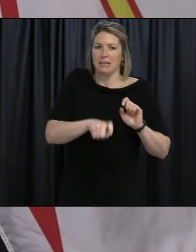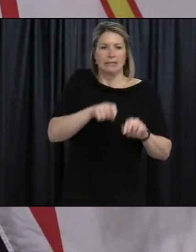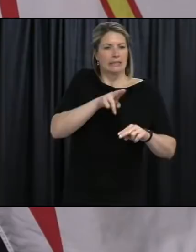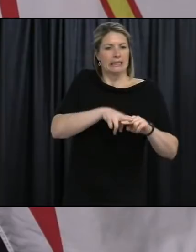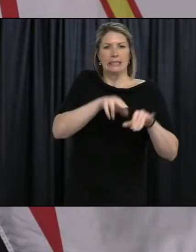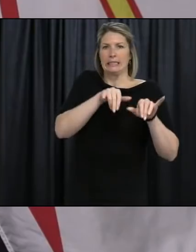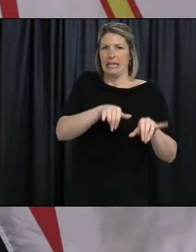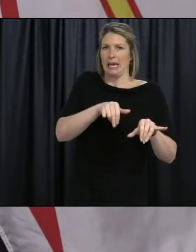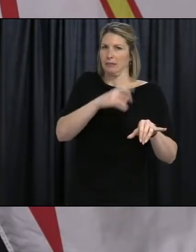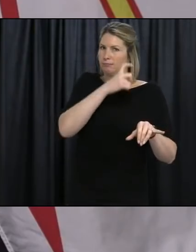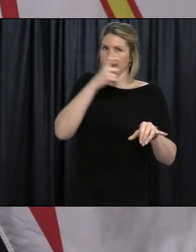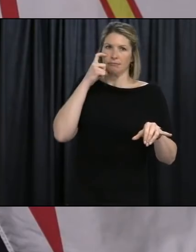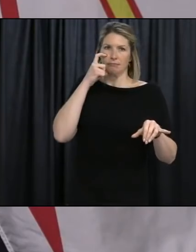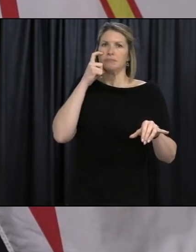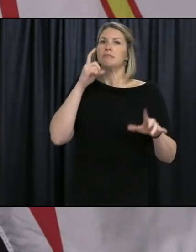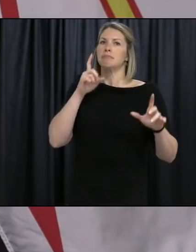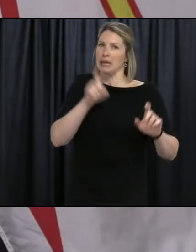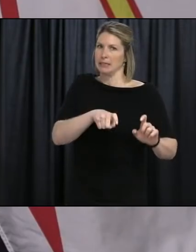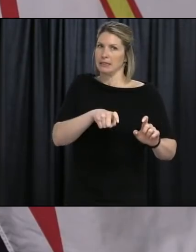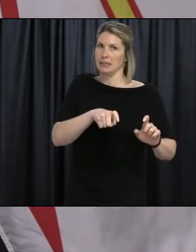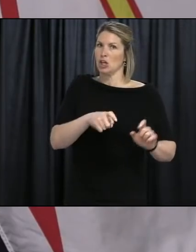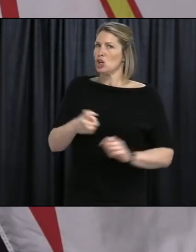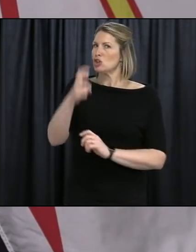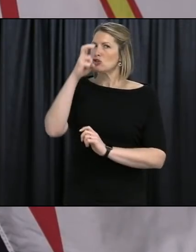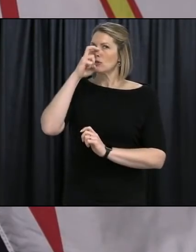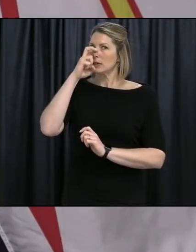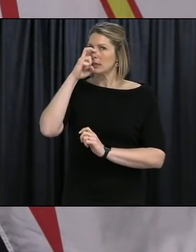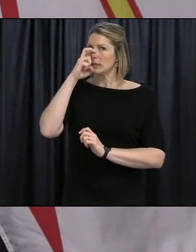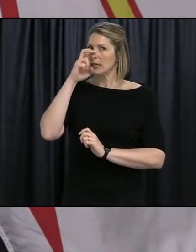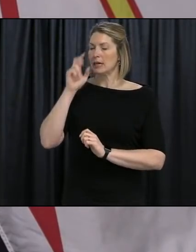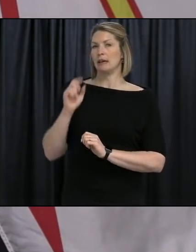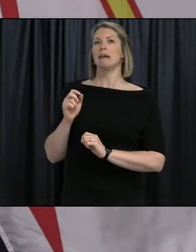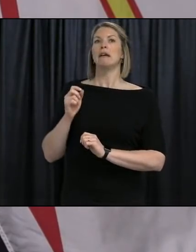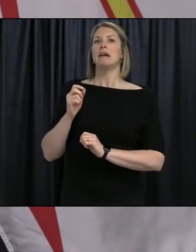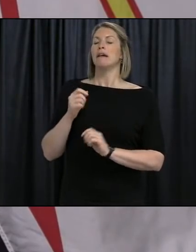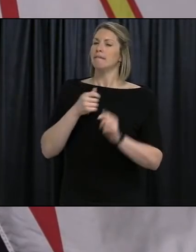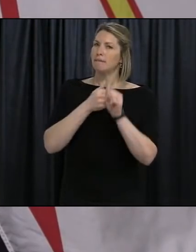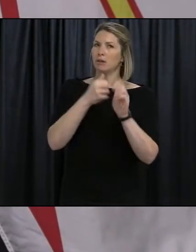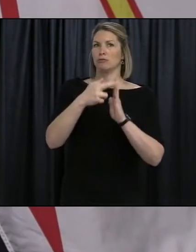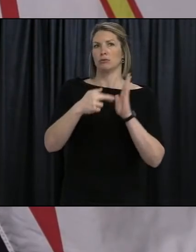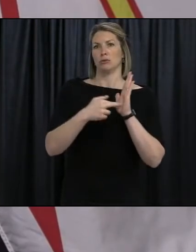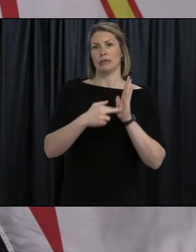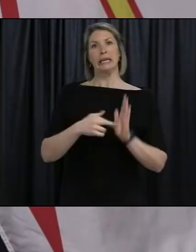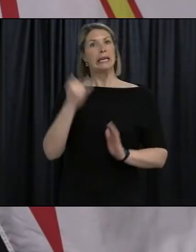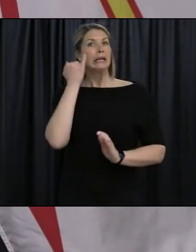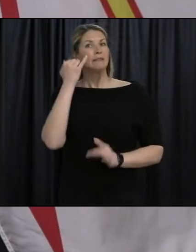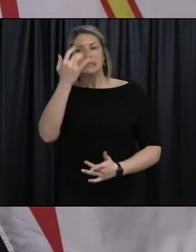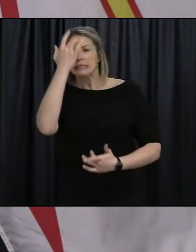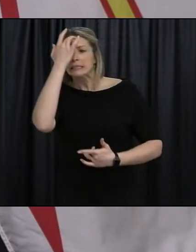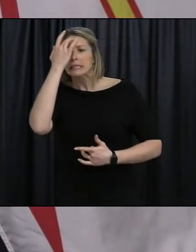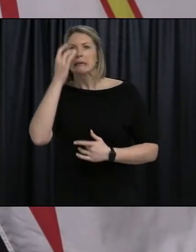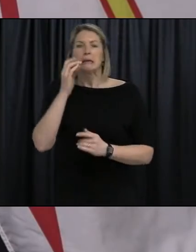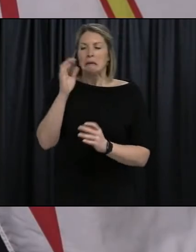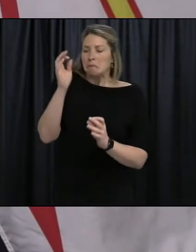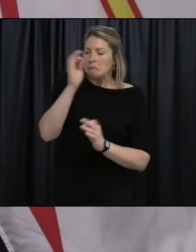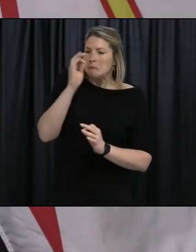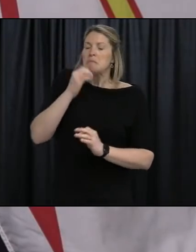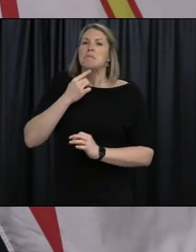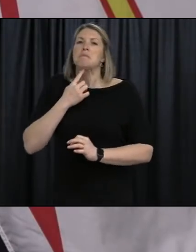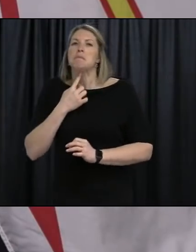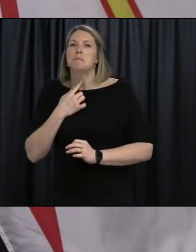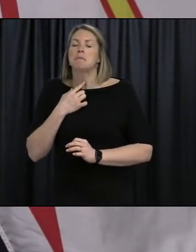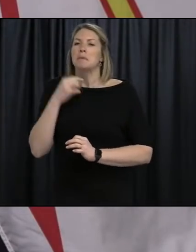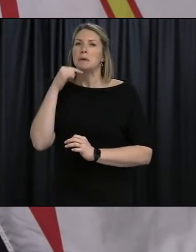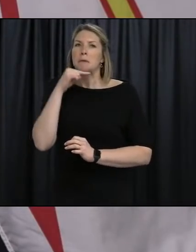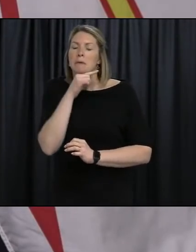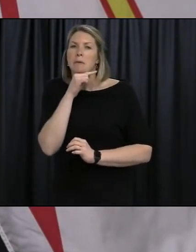health requirements. This means no one should attend a gathering if they are unwell, even with mild symptoms. There must be 6